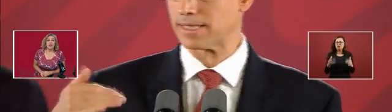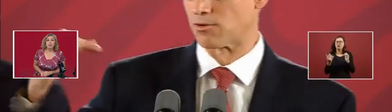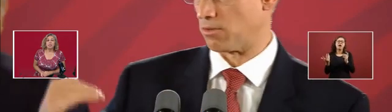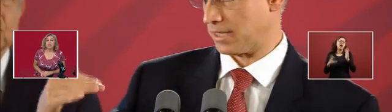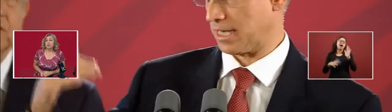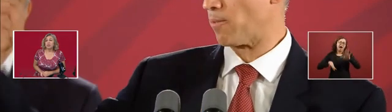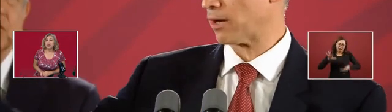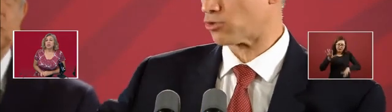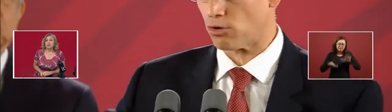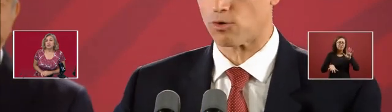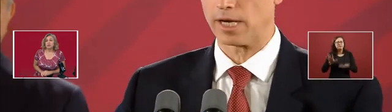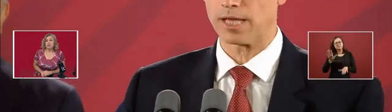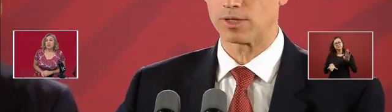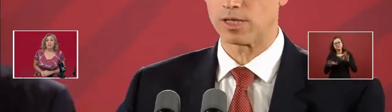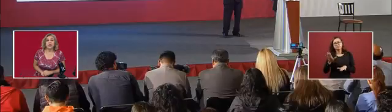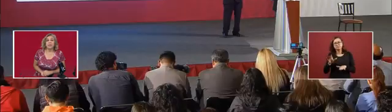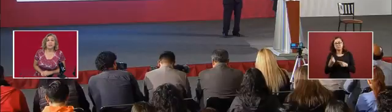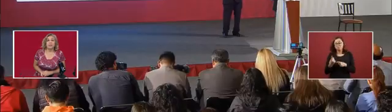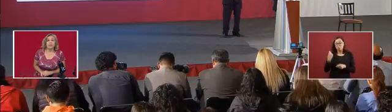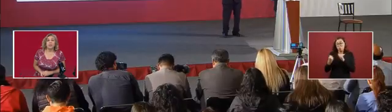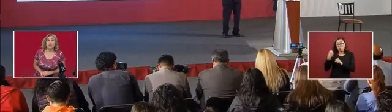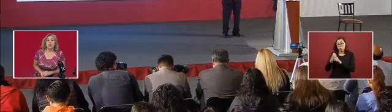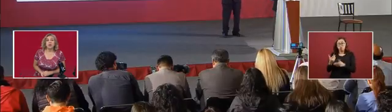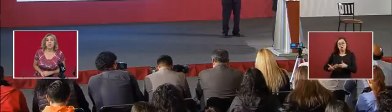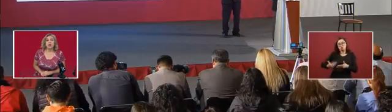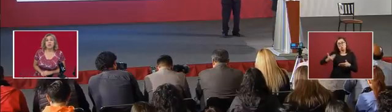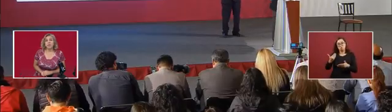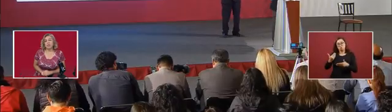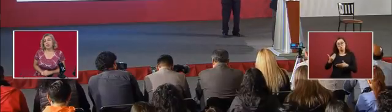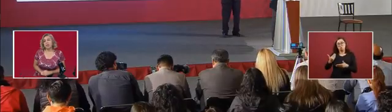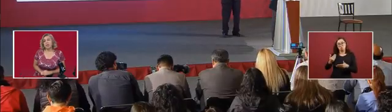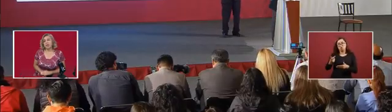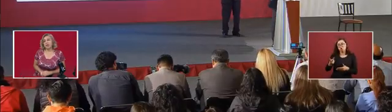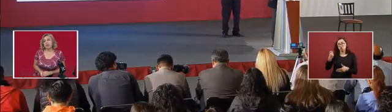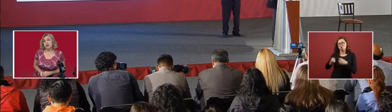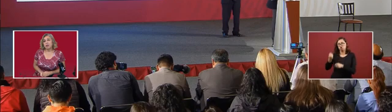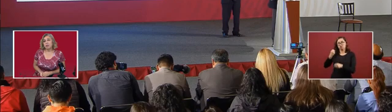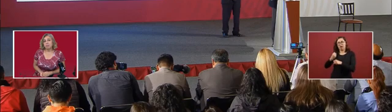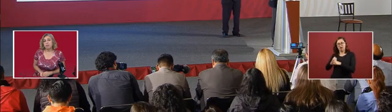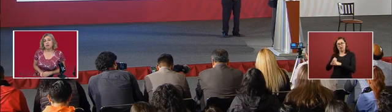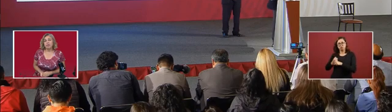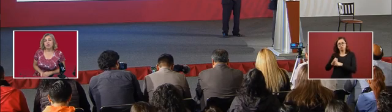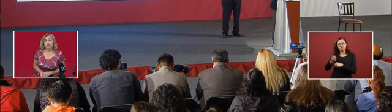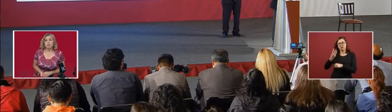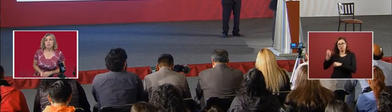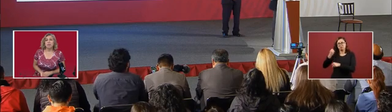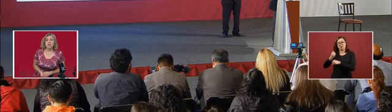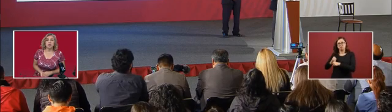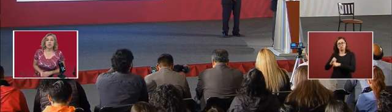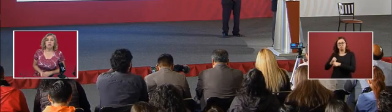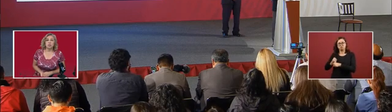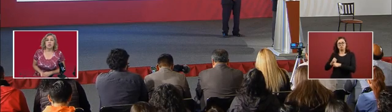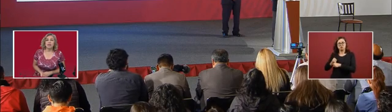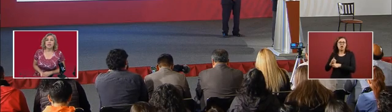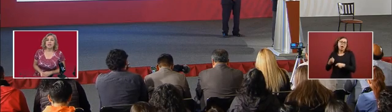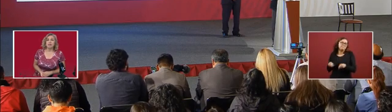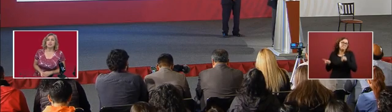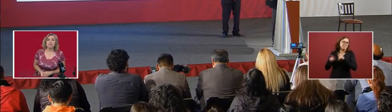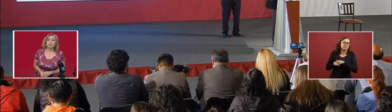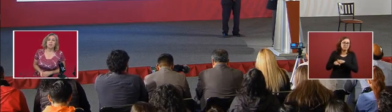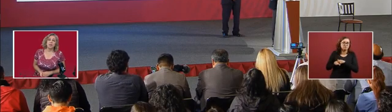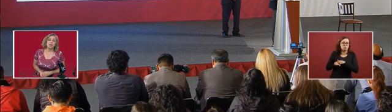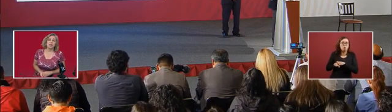reality and the federal government. But it is true that this year we have 3 times more dengue.